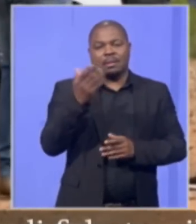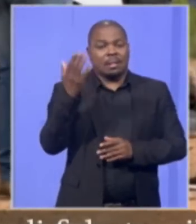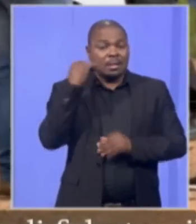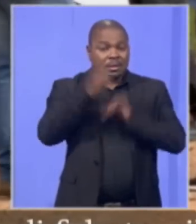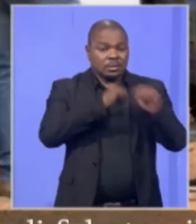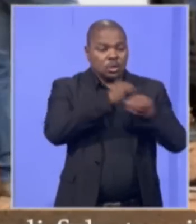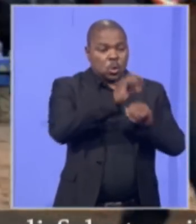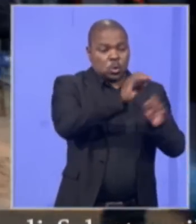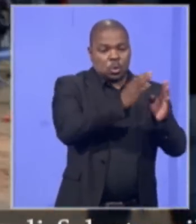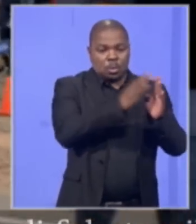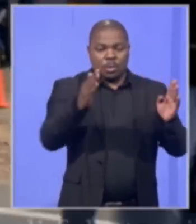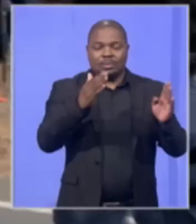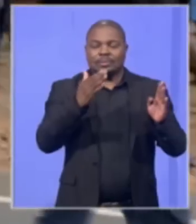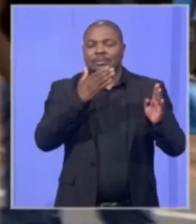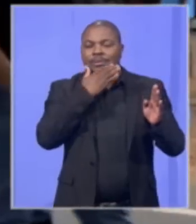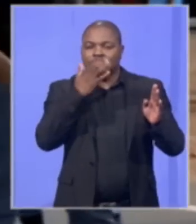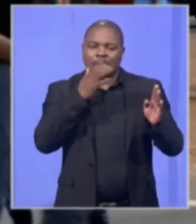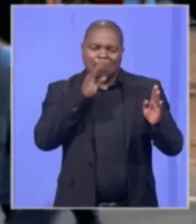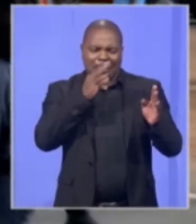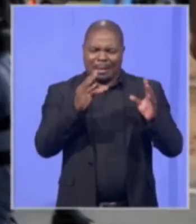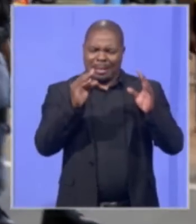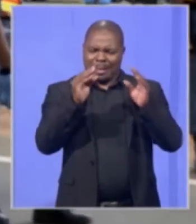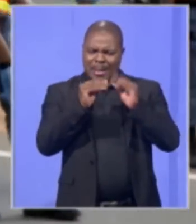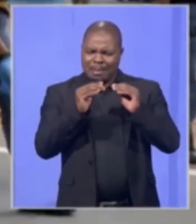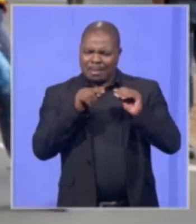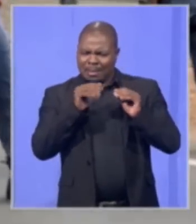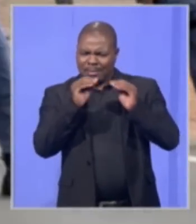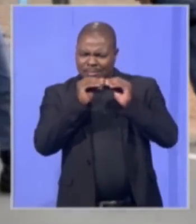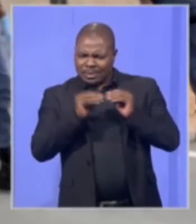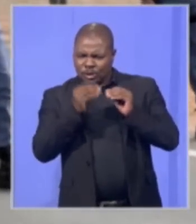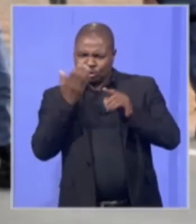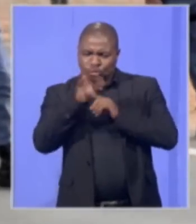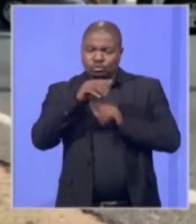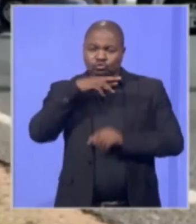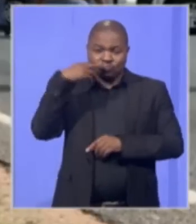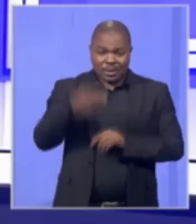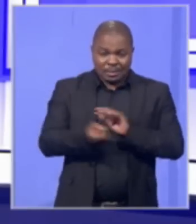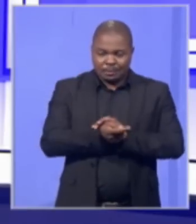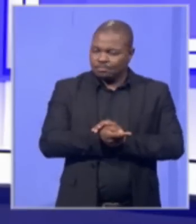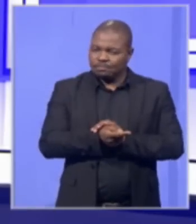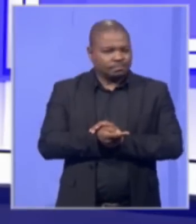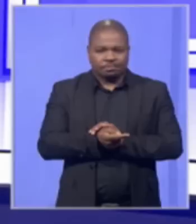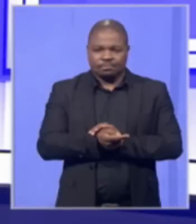a re dipalopalo tseo ga di supe boammaaruri jwa ditiragalo.